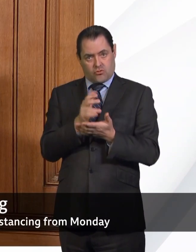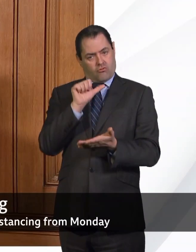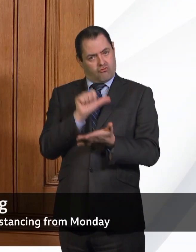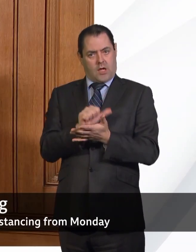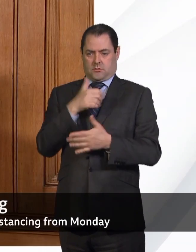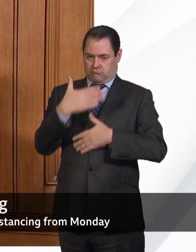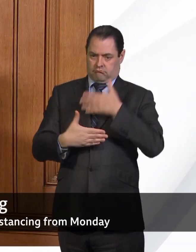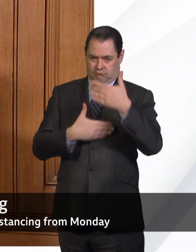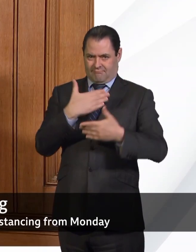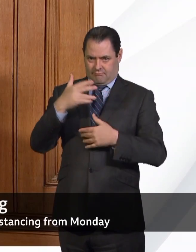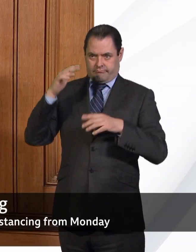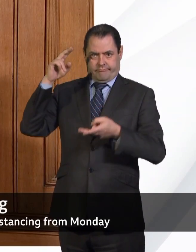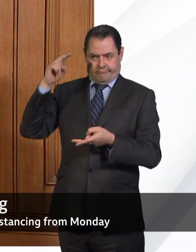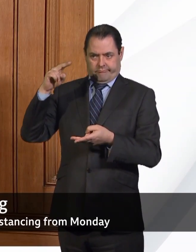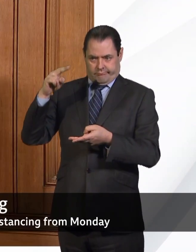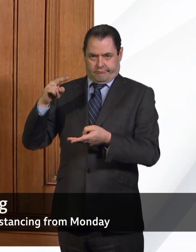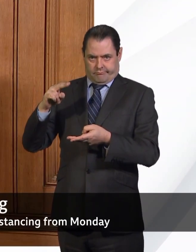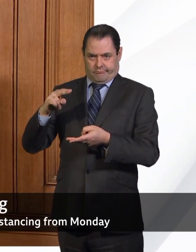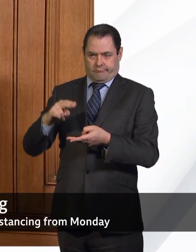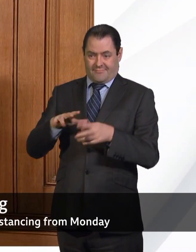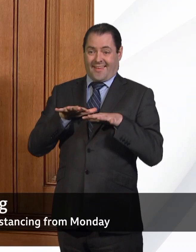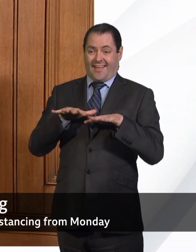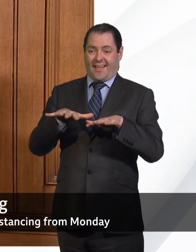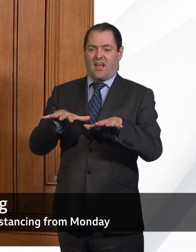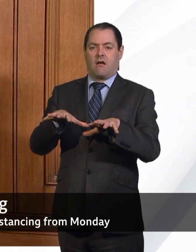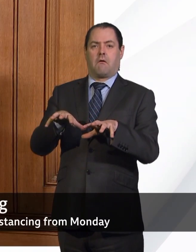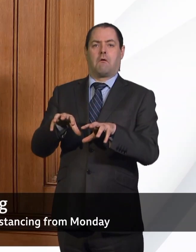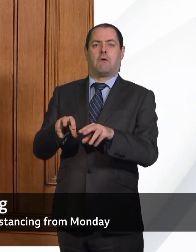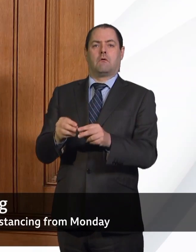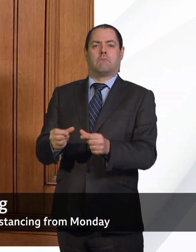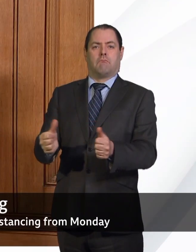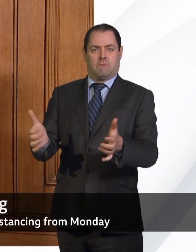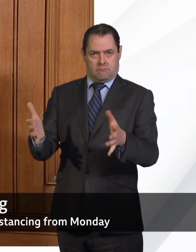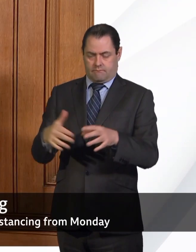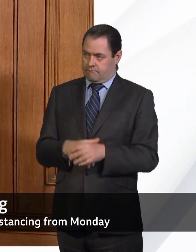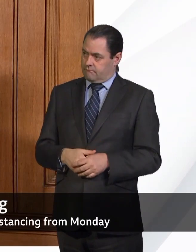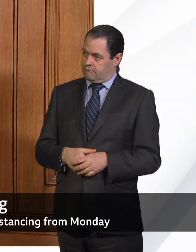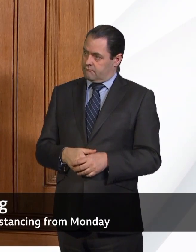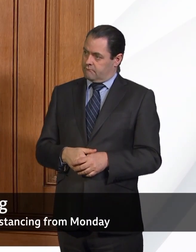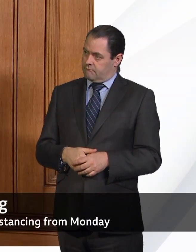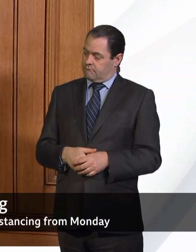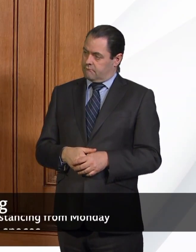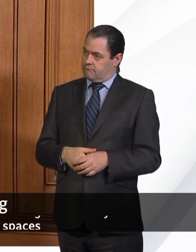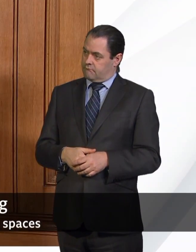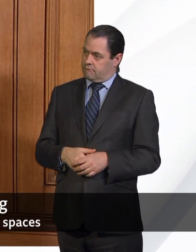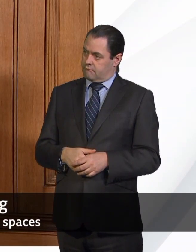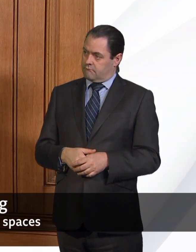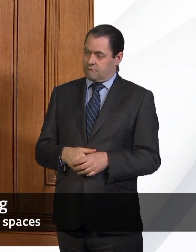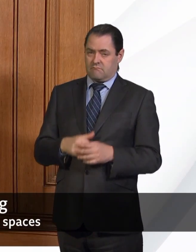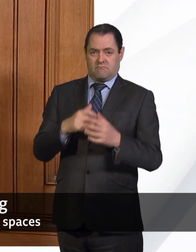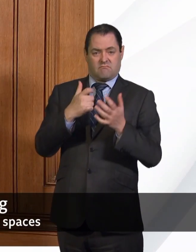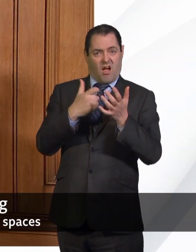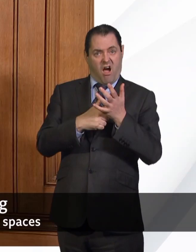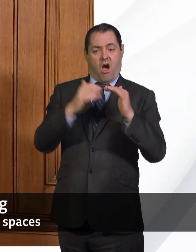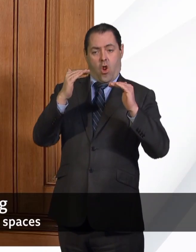is done and that the numbers come down, and that we end up in a position where we can get the numbers